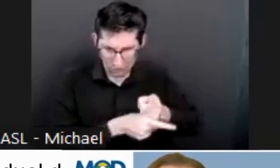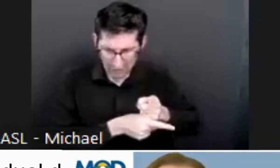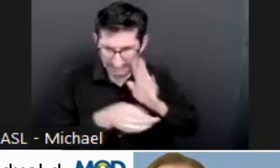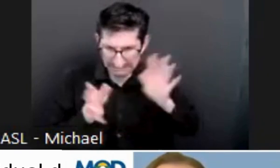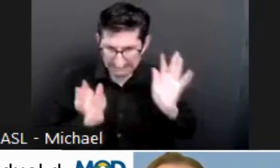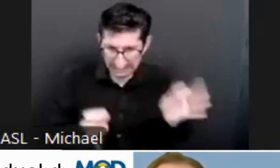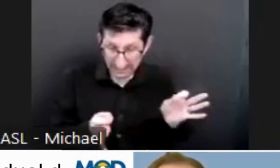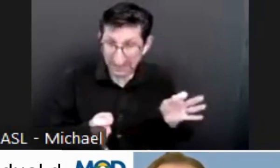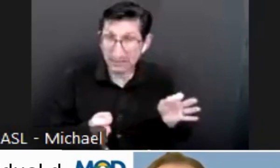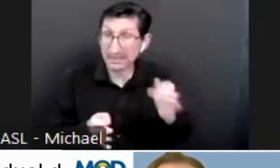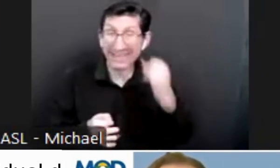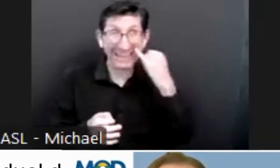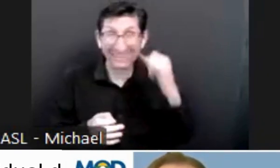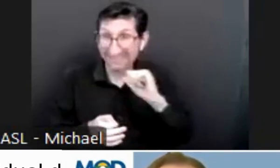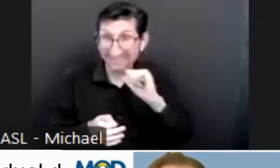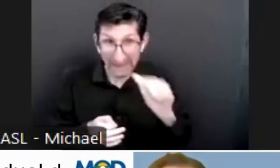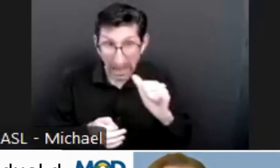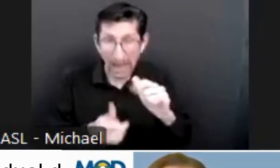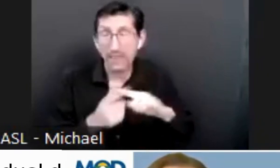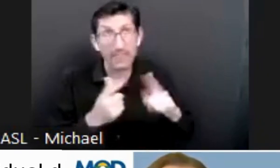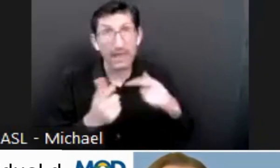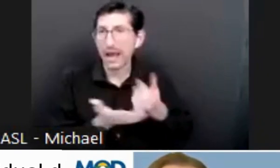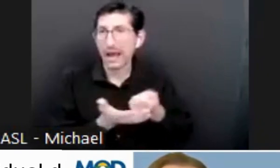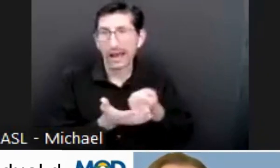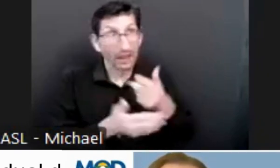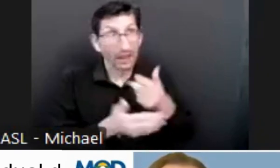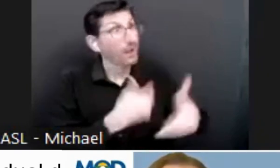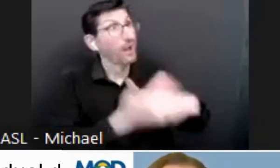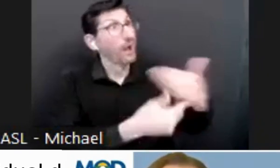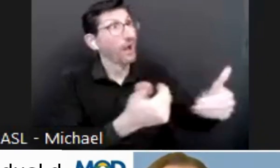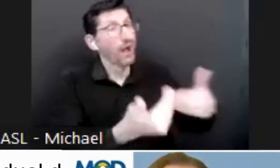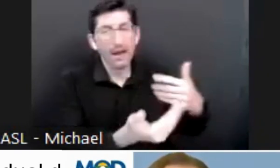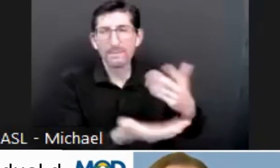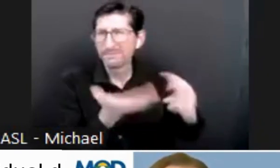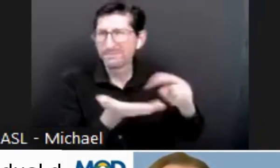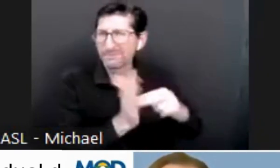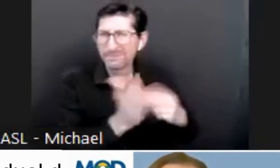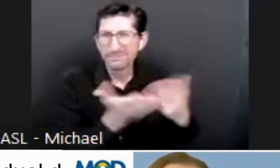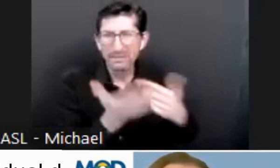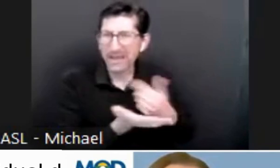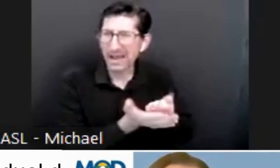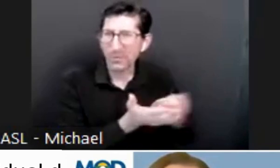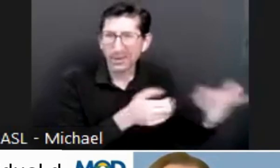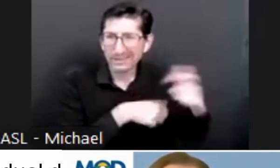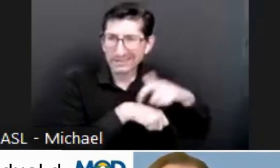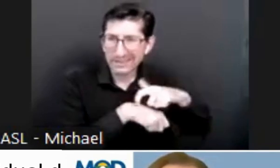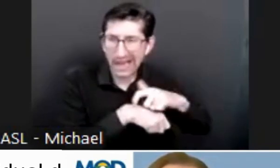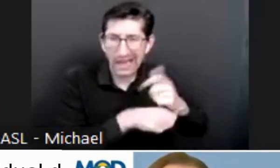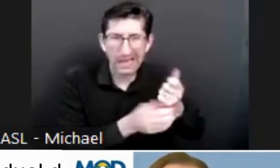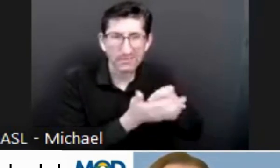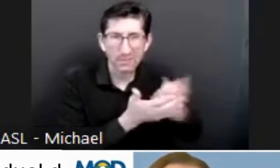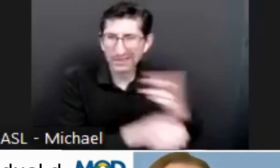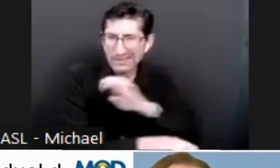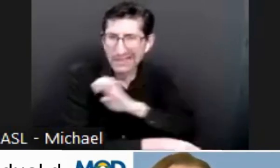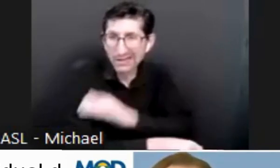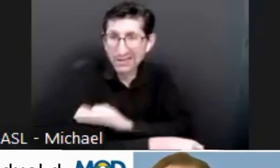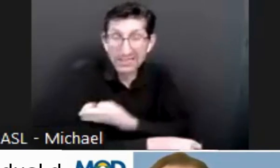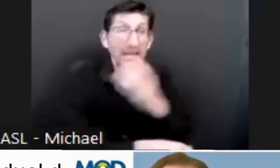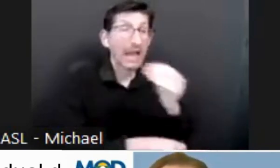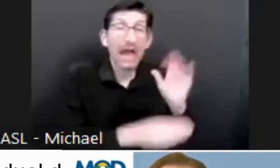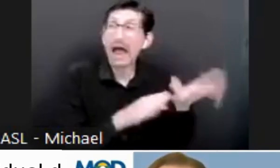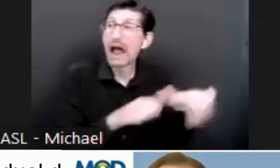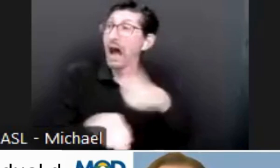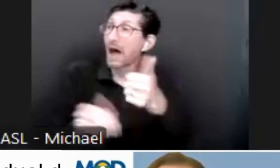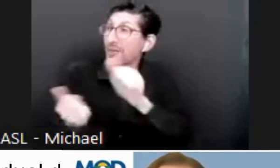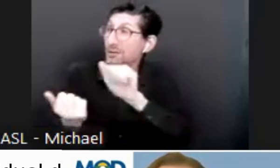wrong place, and because some resolutions are faster process than the accommodation modification process. So you want to